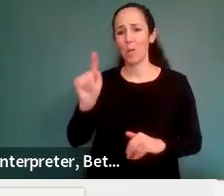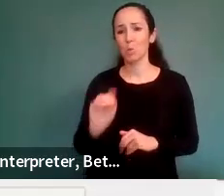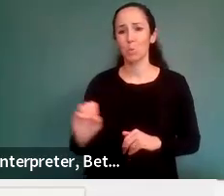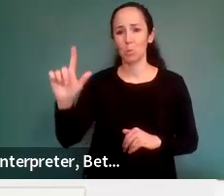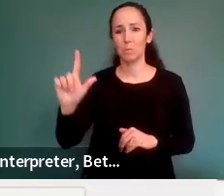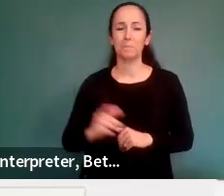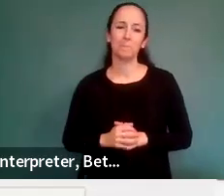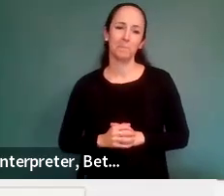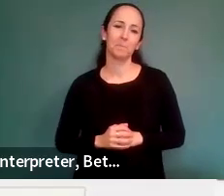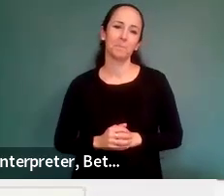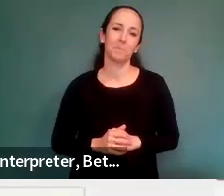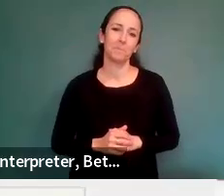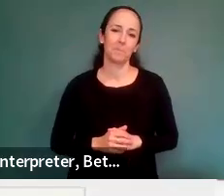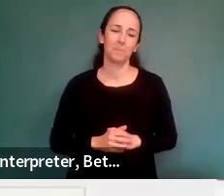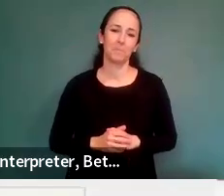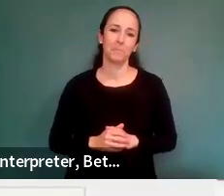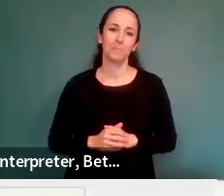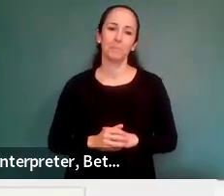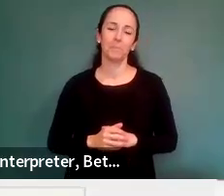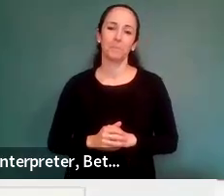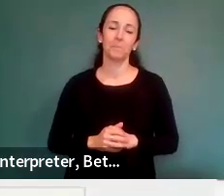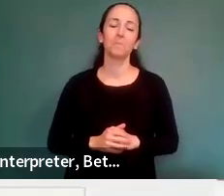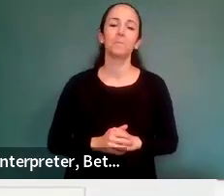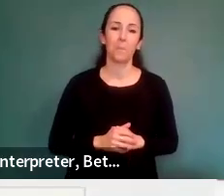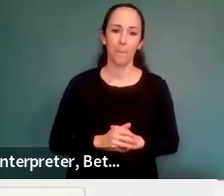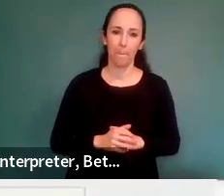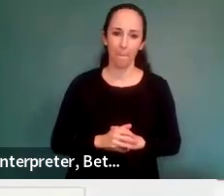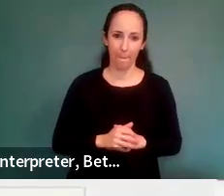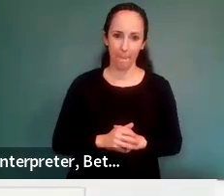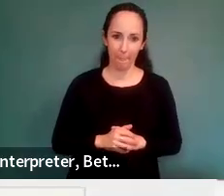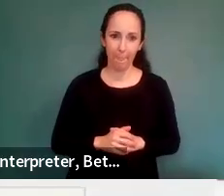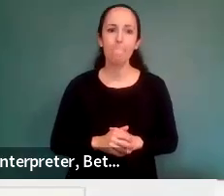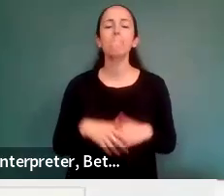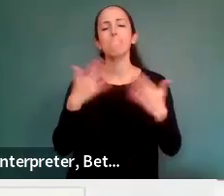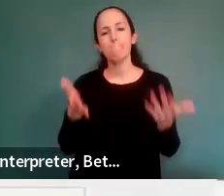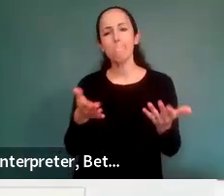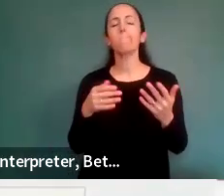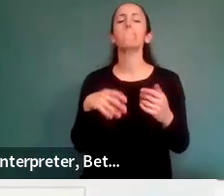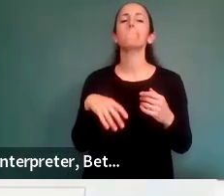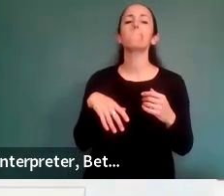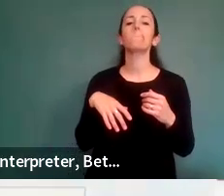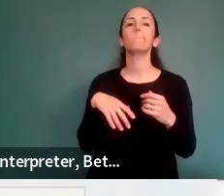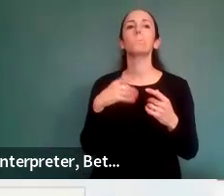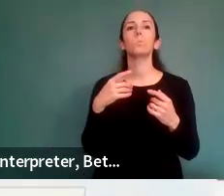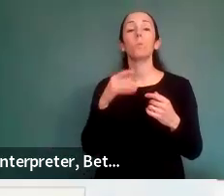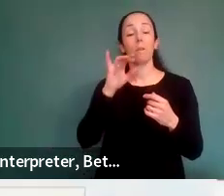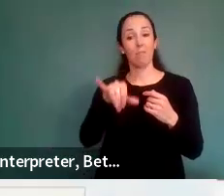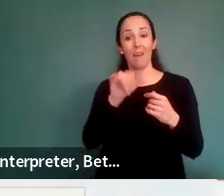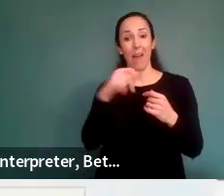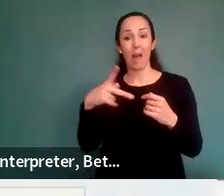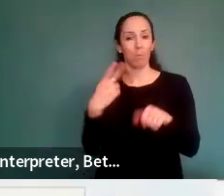let's think about this practically in terms of practicalities of when would you use this?